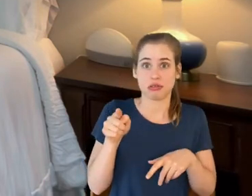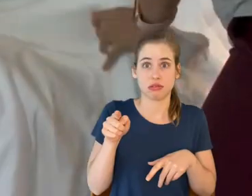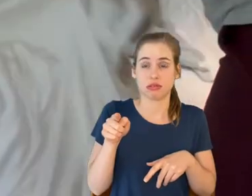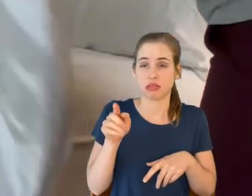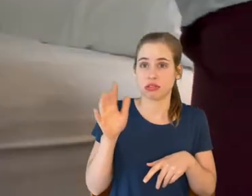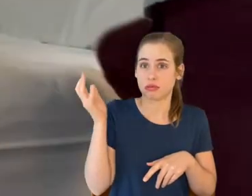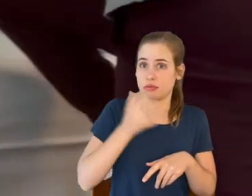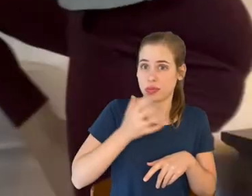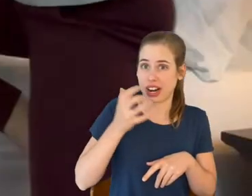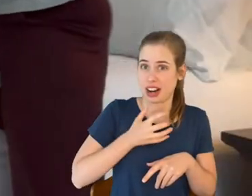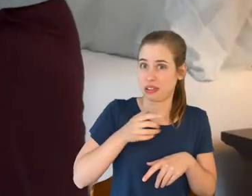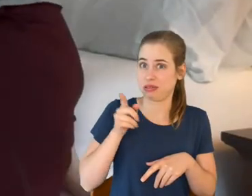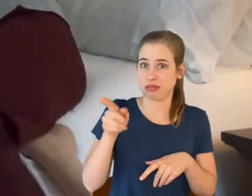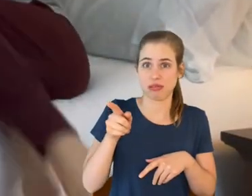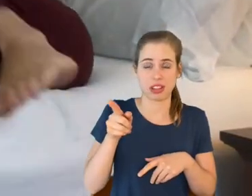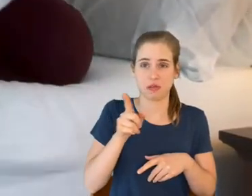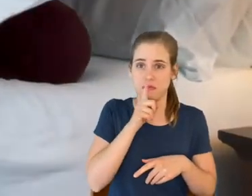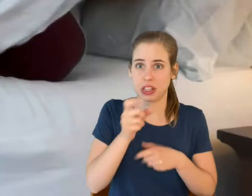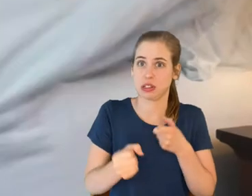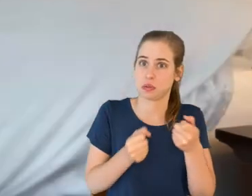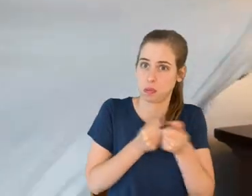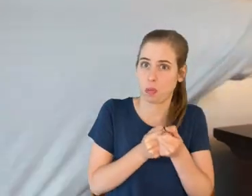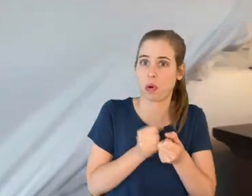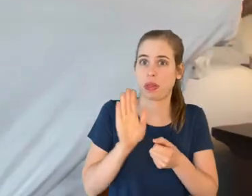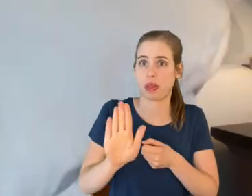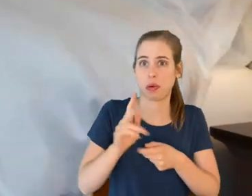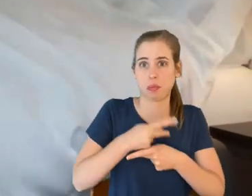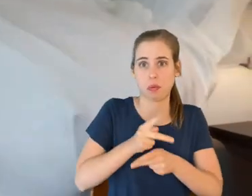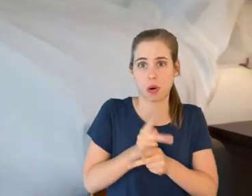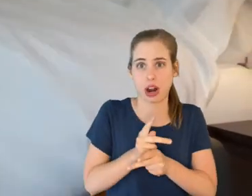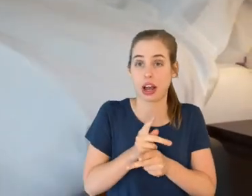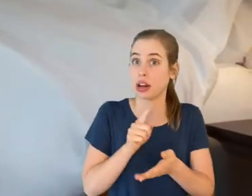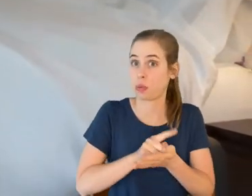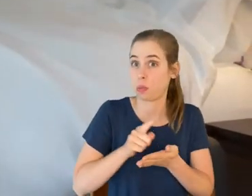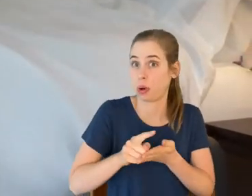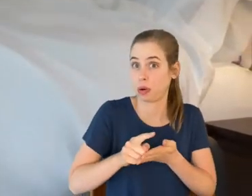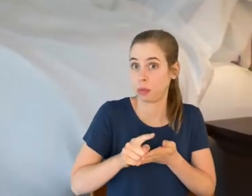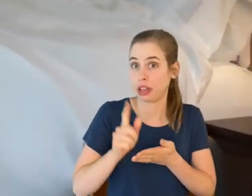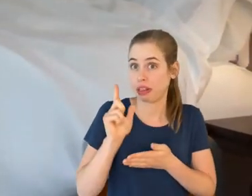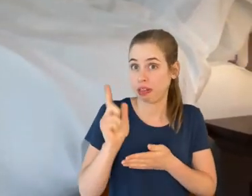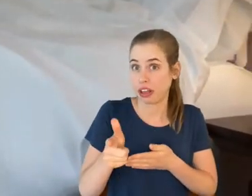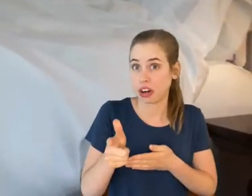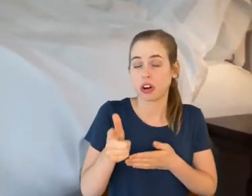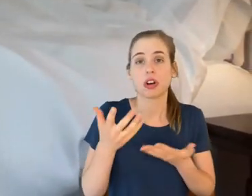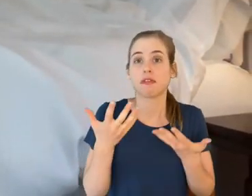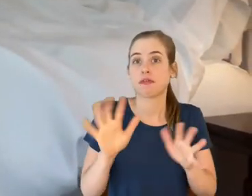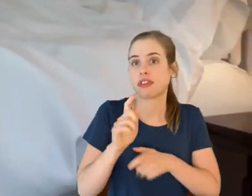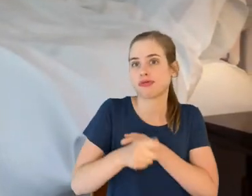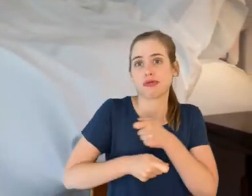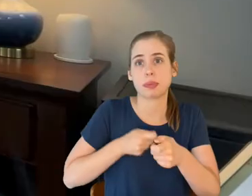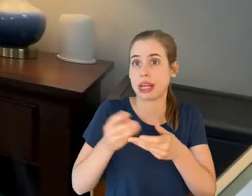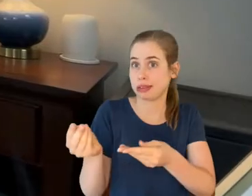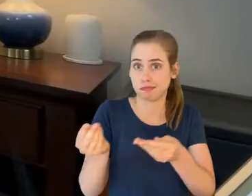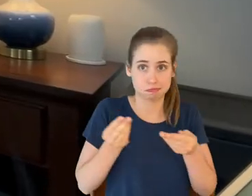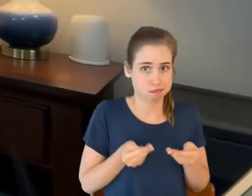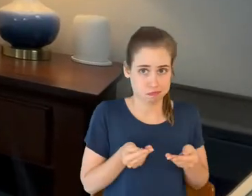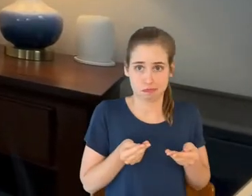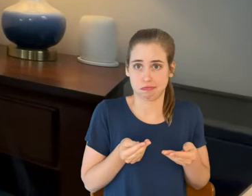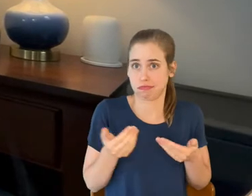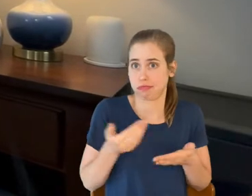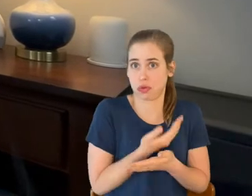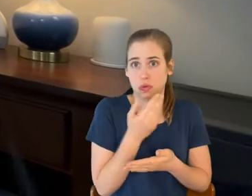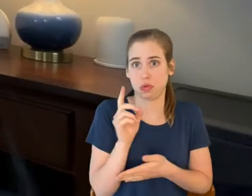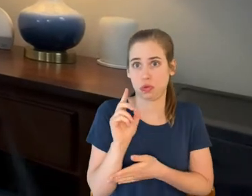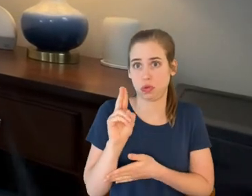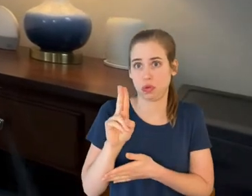how amazing they were at standing behind their product. Within like a week or so, I was sent another duvet cover and it was as easy